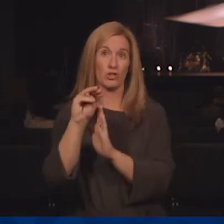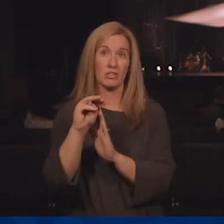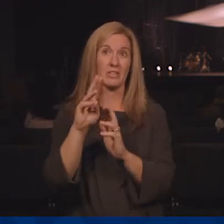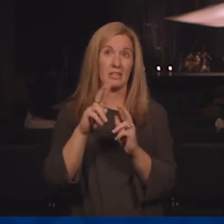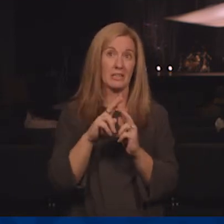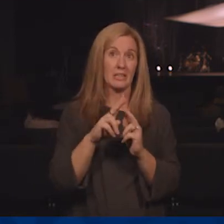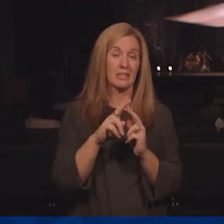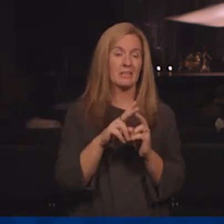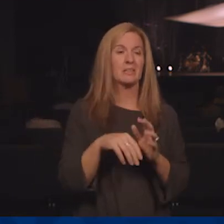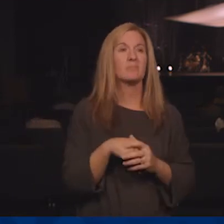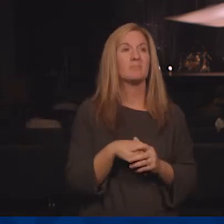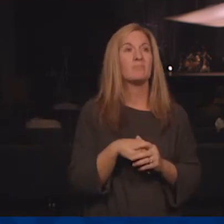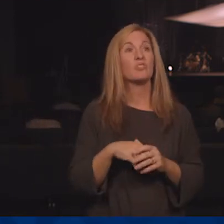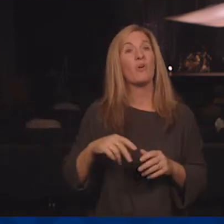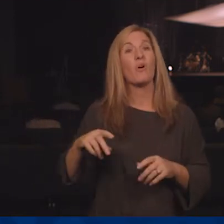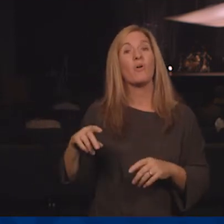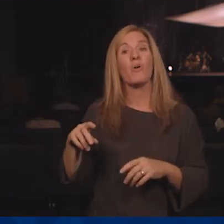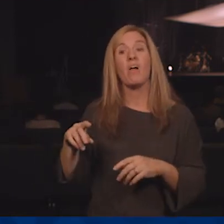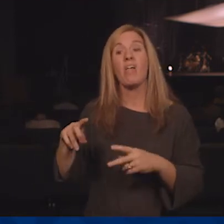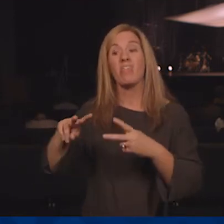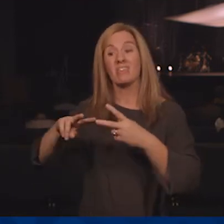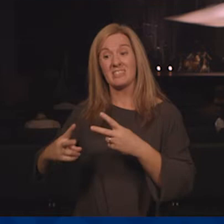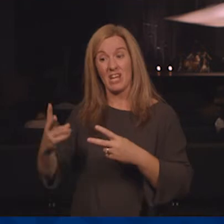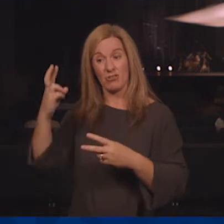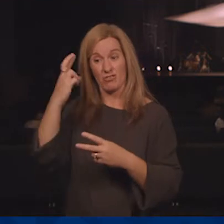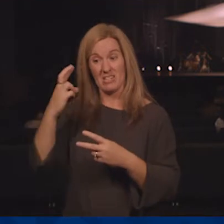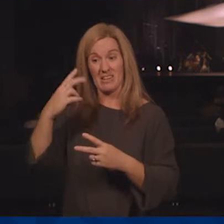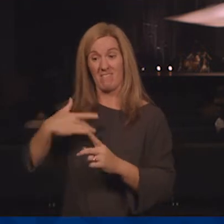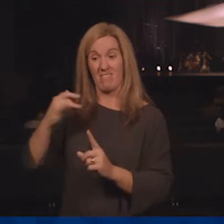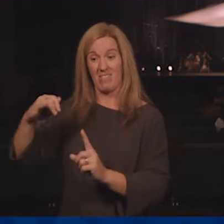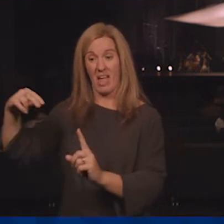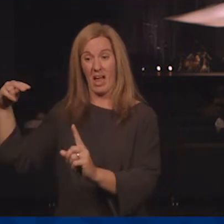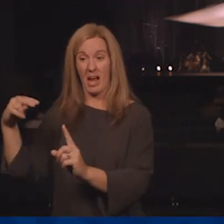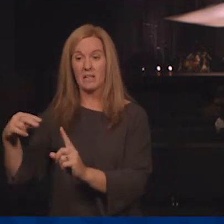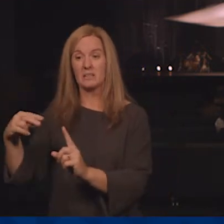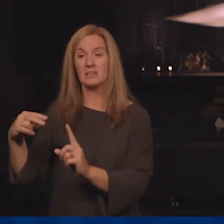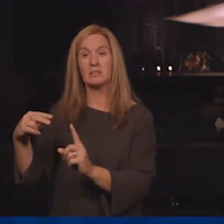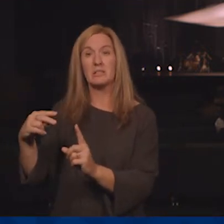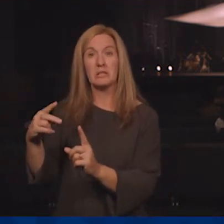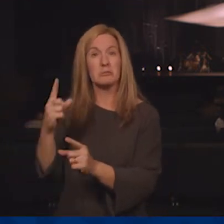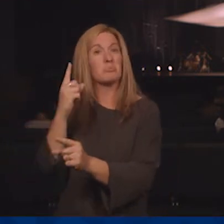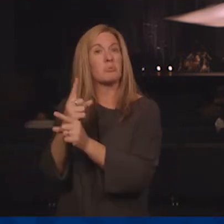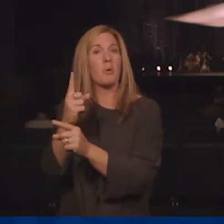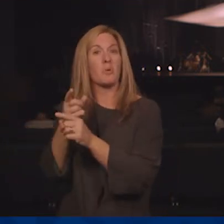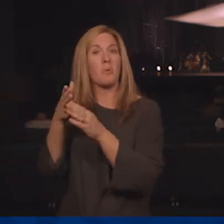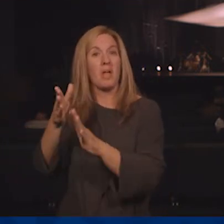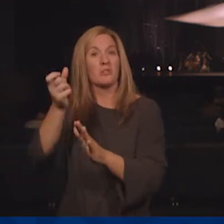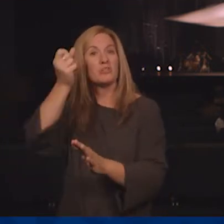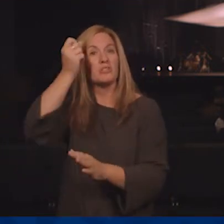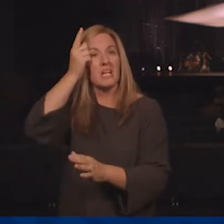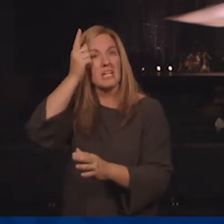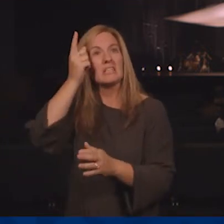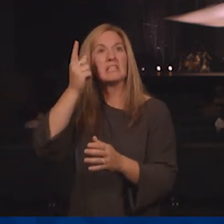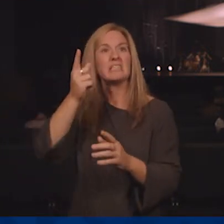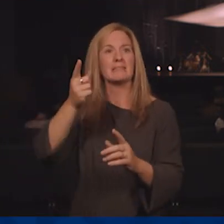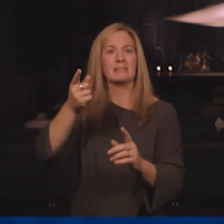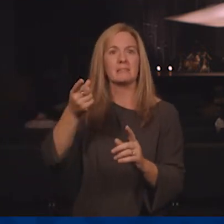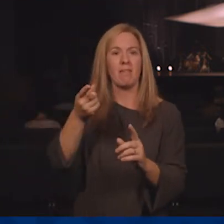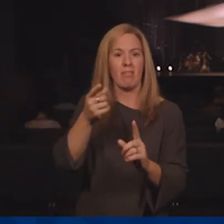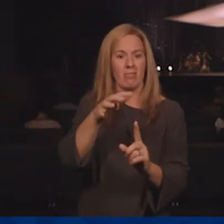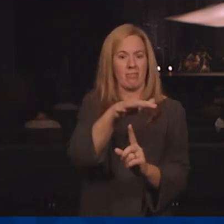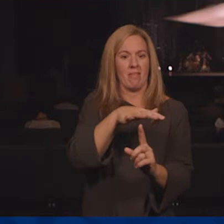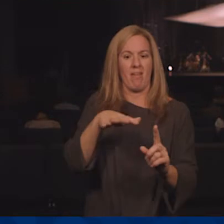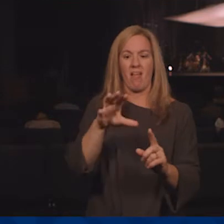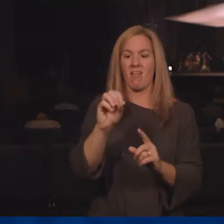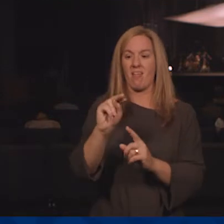a valid reading of the text, guess what? It's context. Not just the whole book of James is about this,